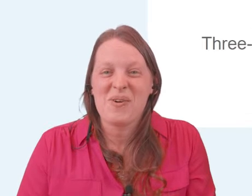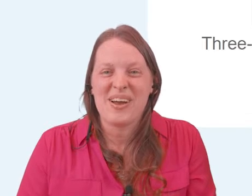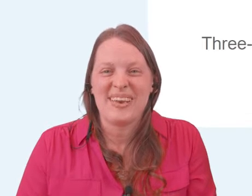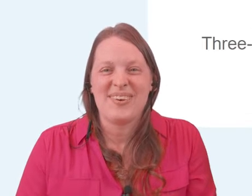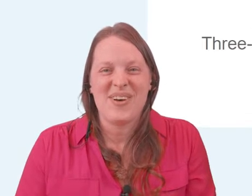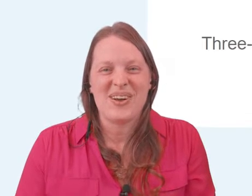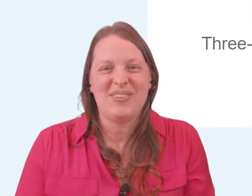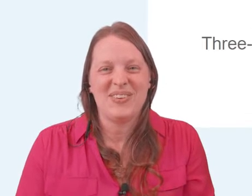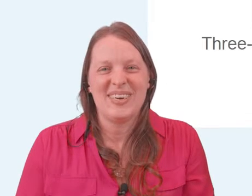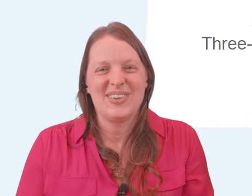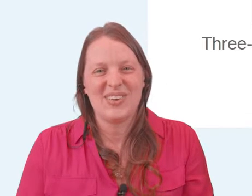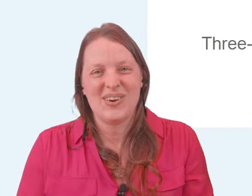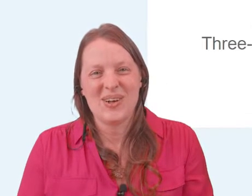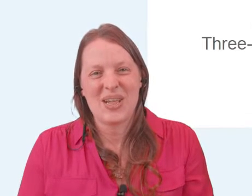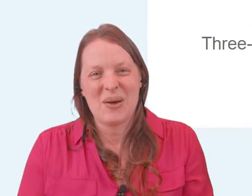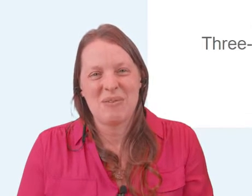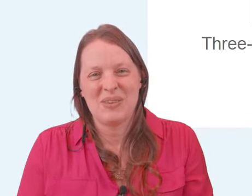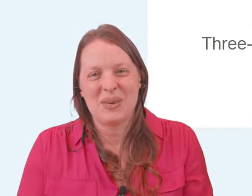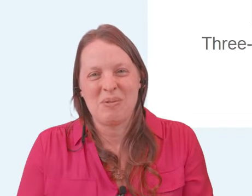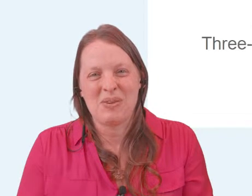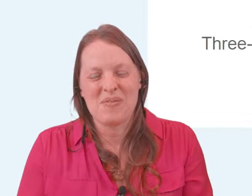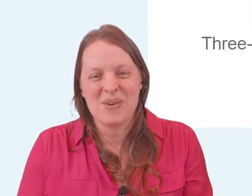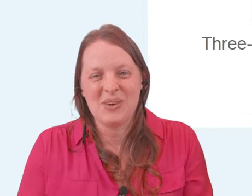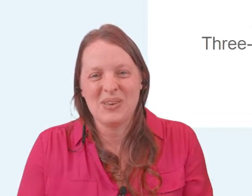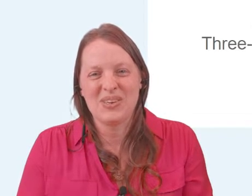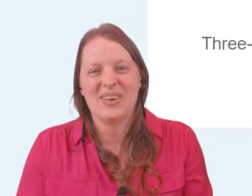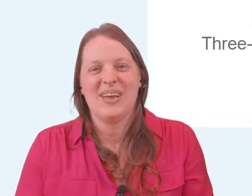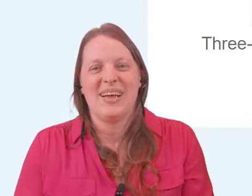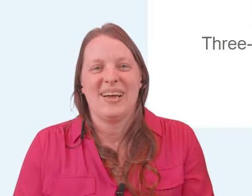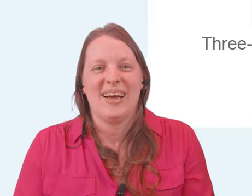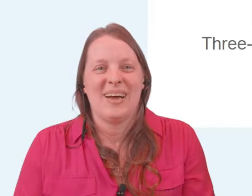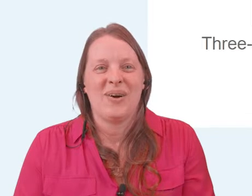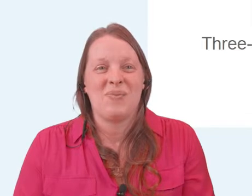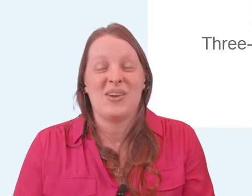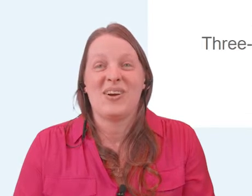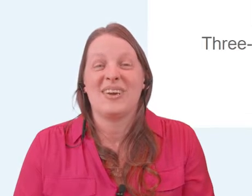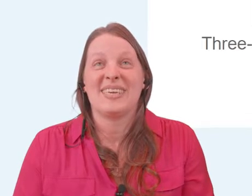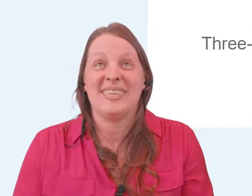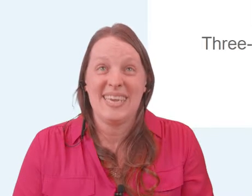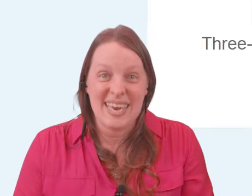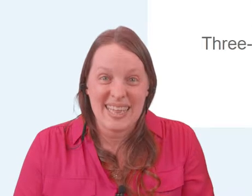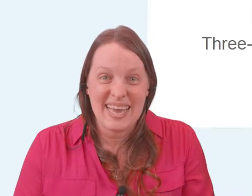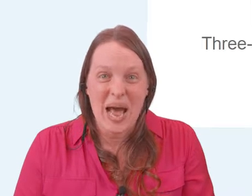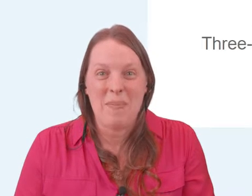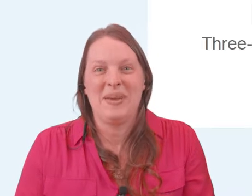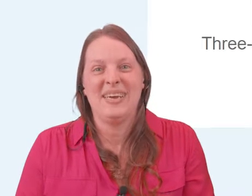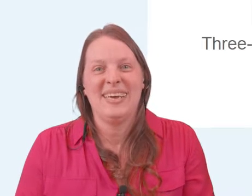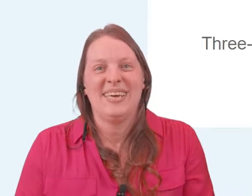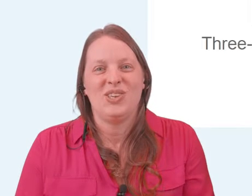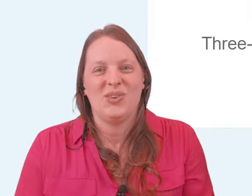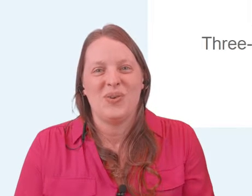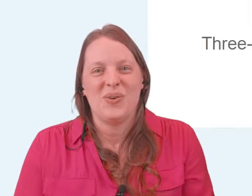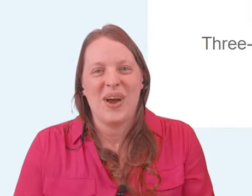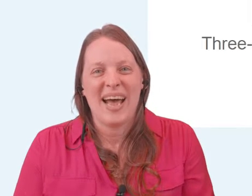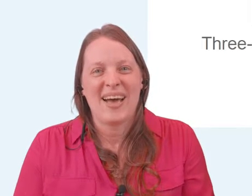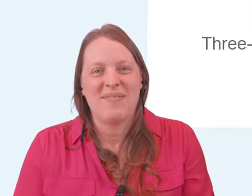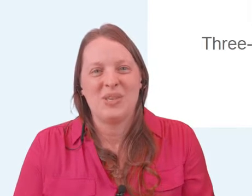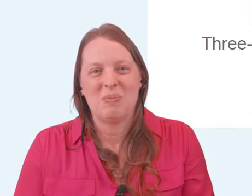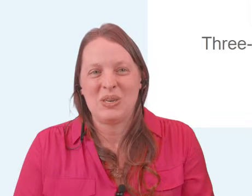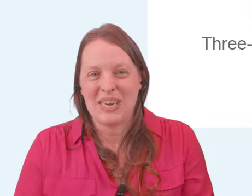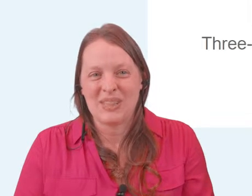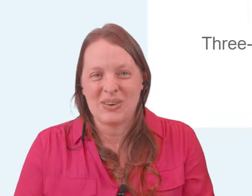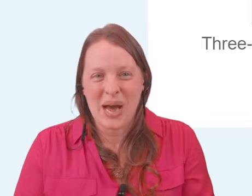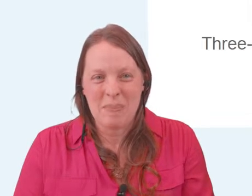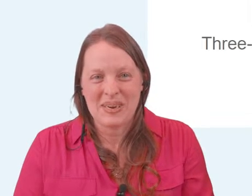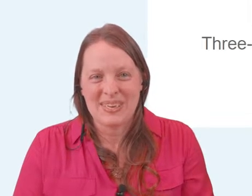Hello everyone, welcome to another Journal Club with Vestibular First. We are exceedingly happy to have